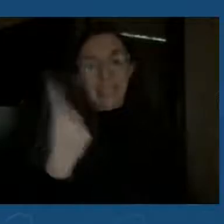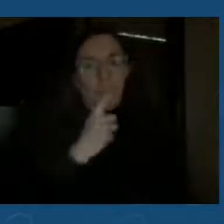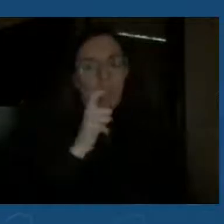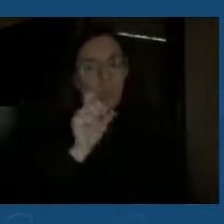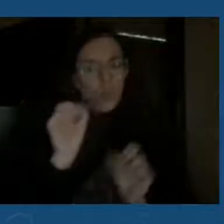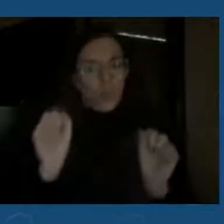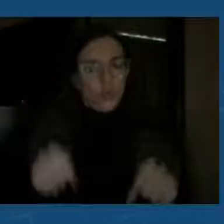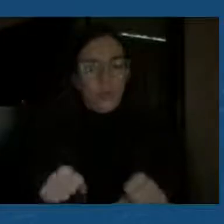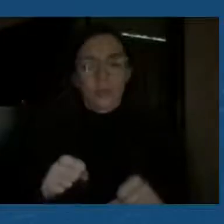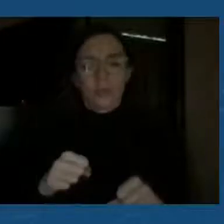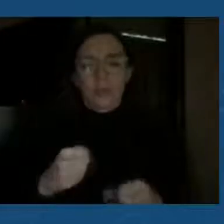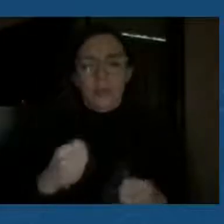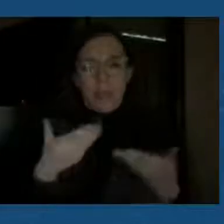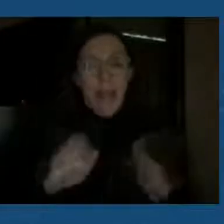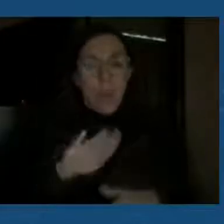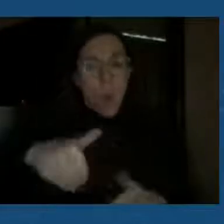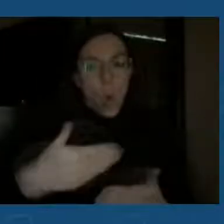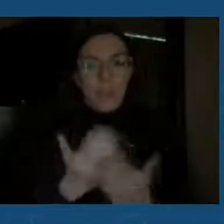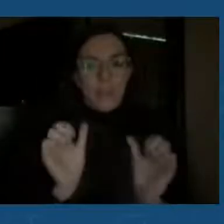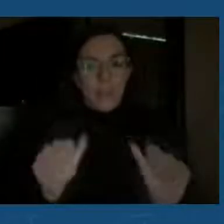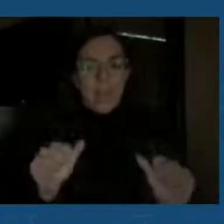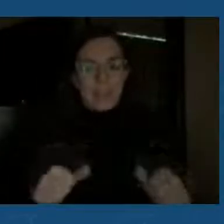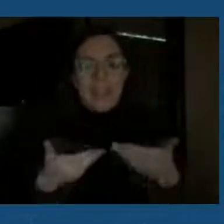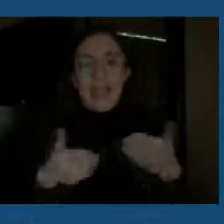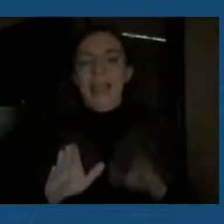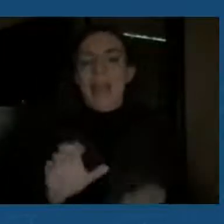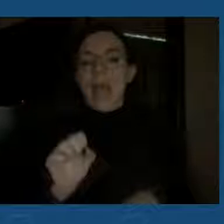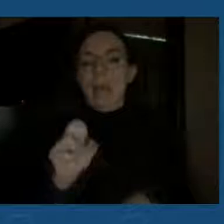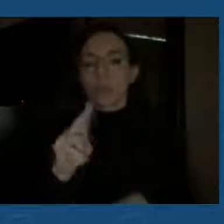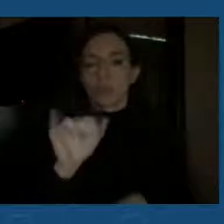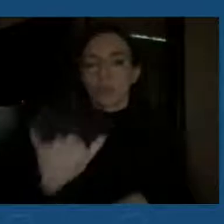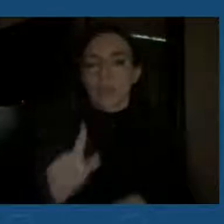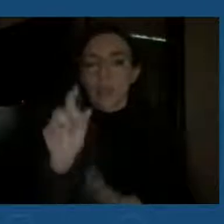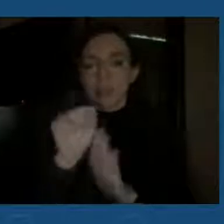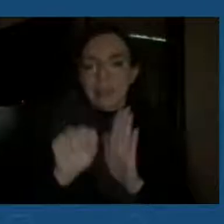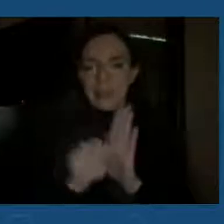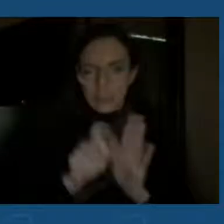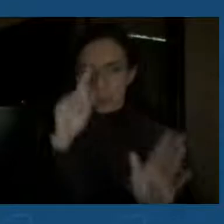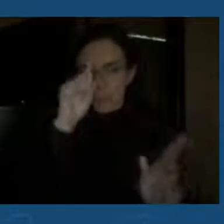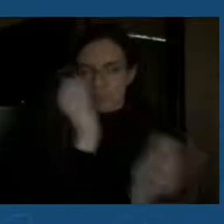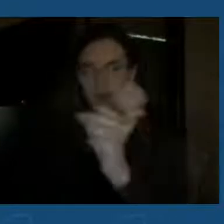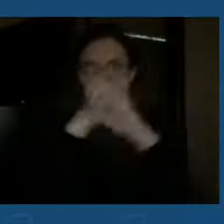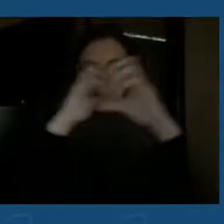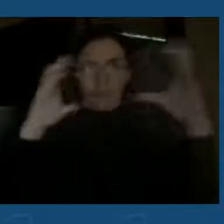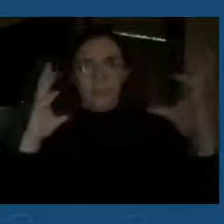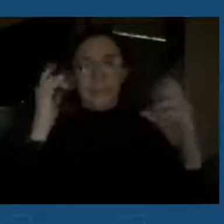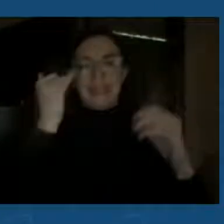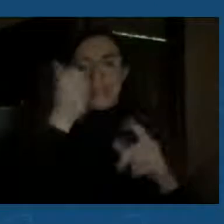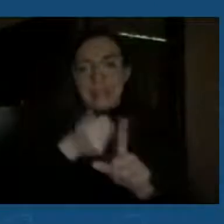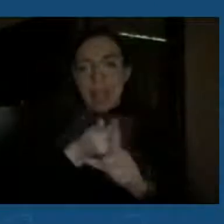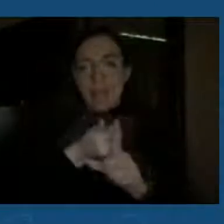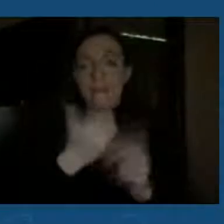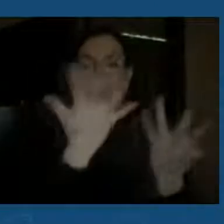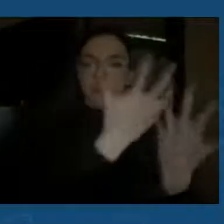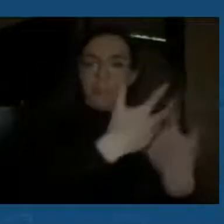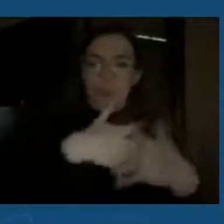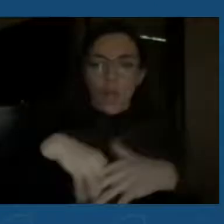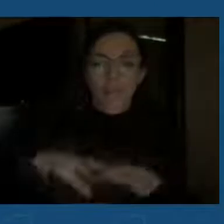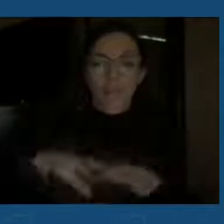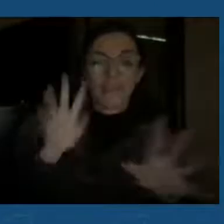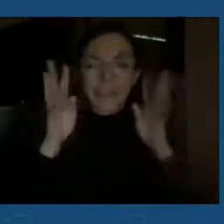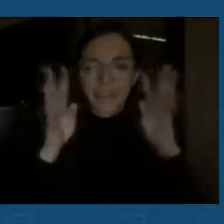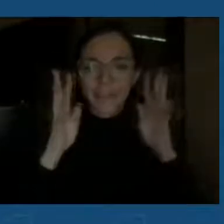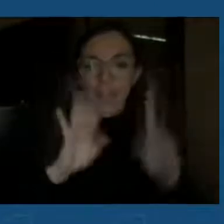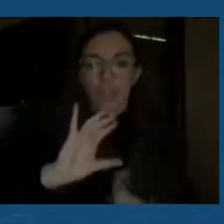possibilities and allow SUNY Upstate to imagine itself as part of an innovation culture and an